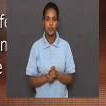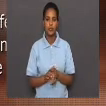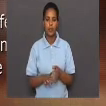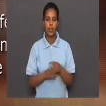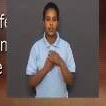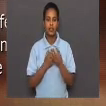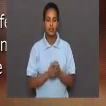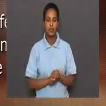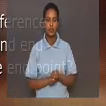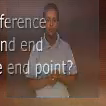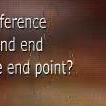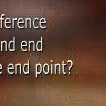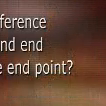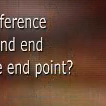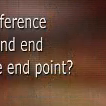Begin.